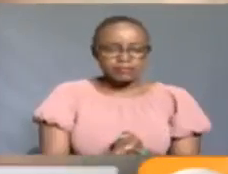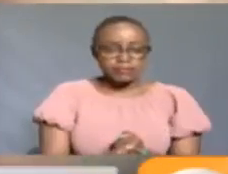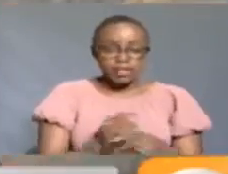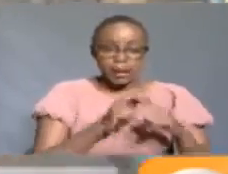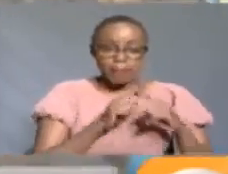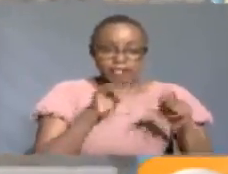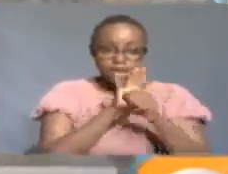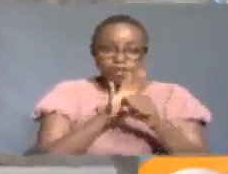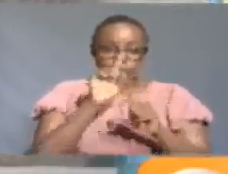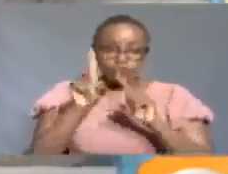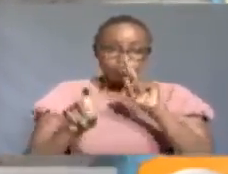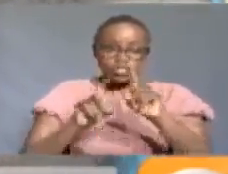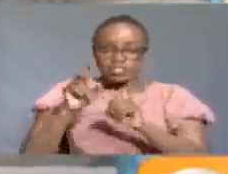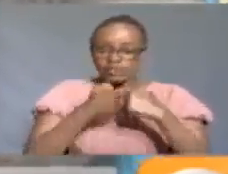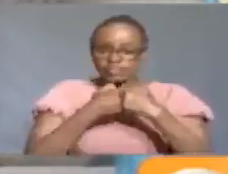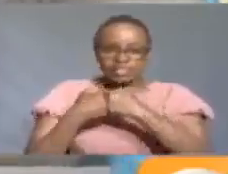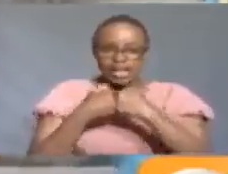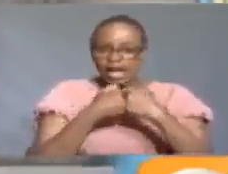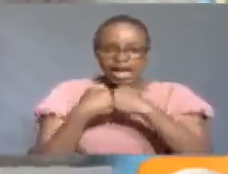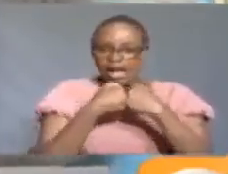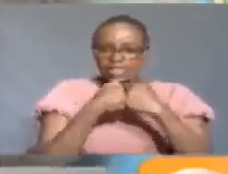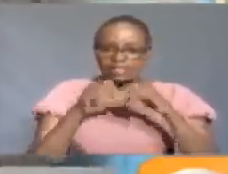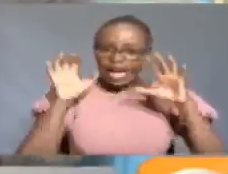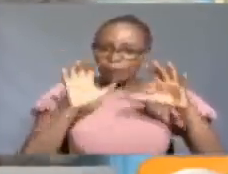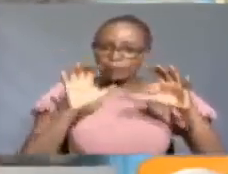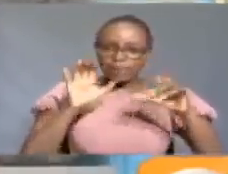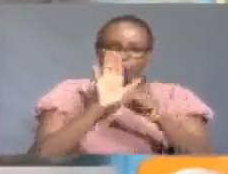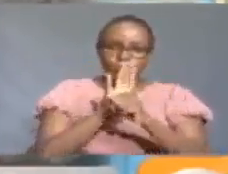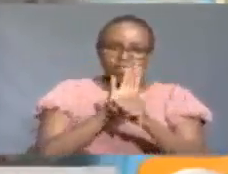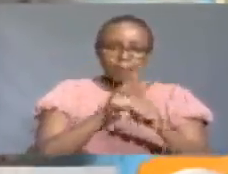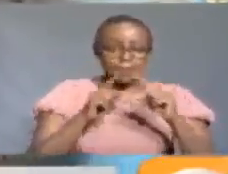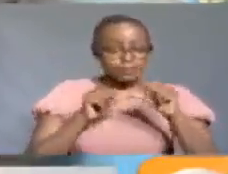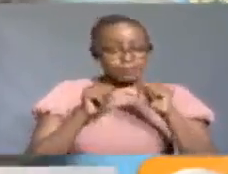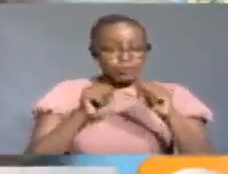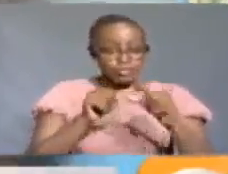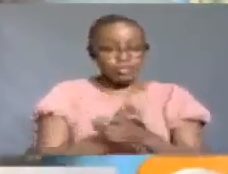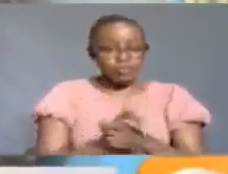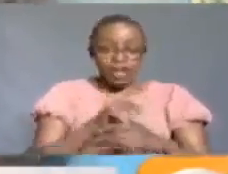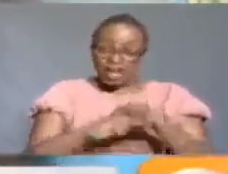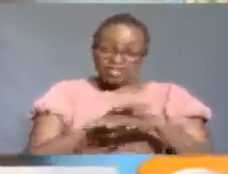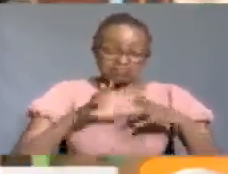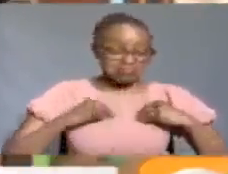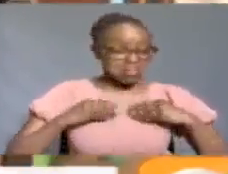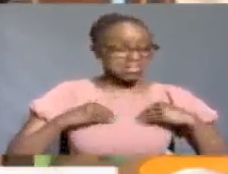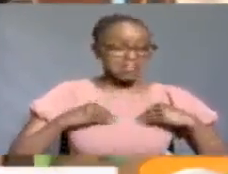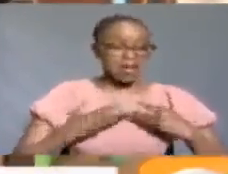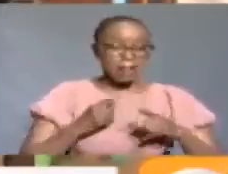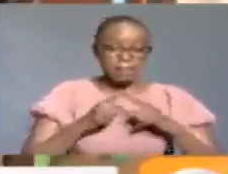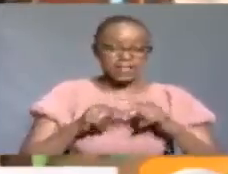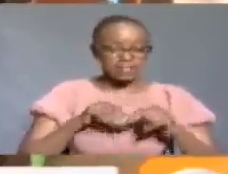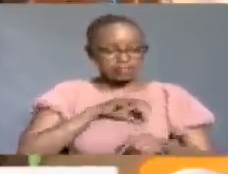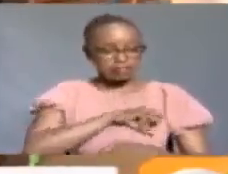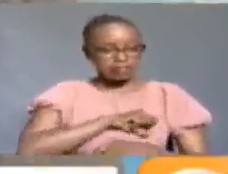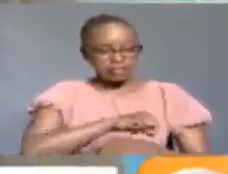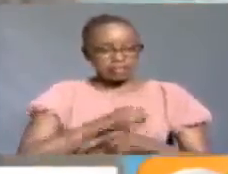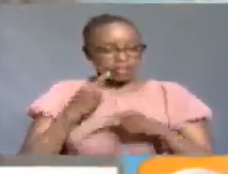Lakini maswali mengi, changamoto, matusi, zilikuwepo, lakini bado nitazidi tu kuzipokea hizo. But he persisted for